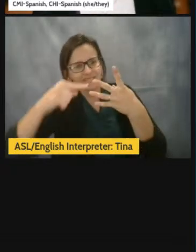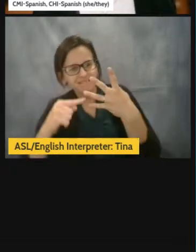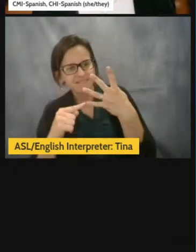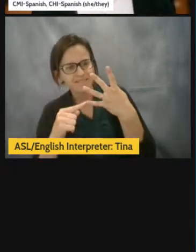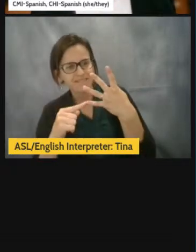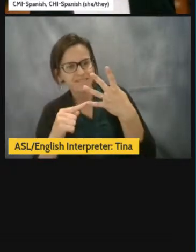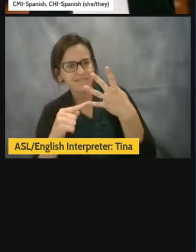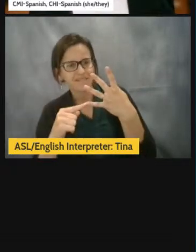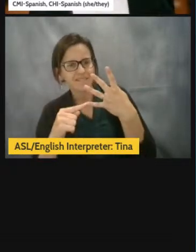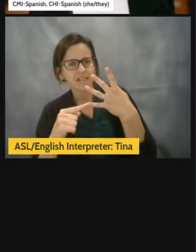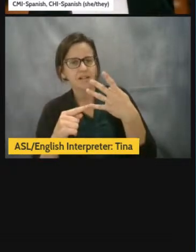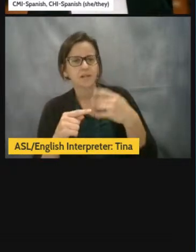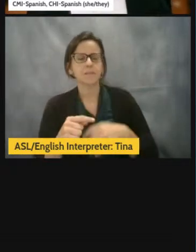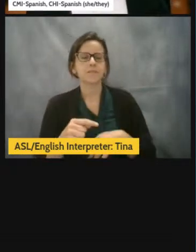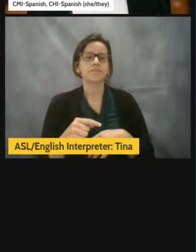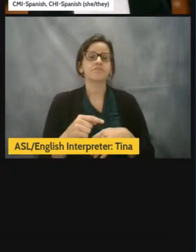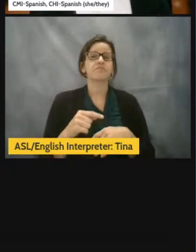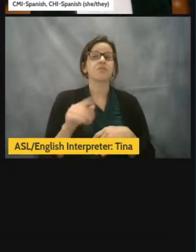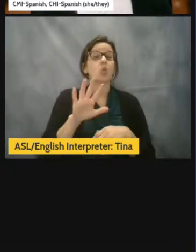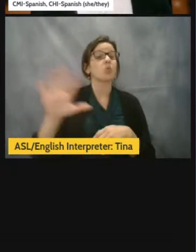in the world are intersex.